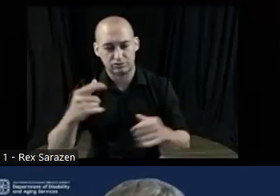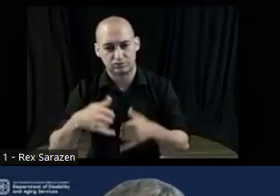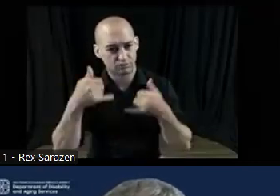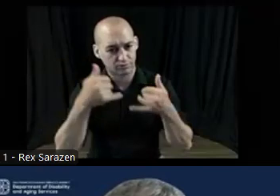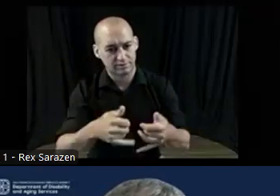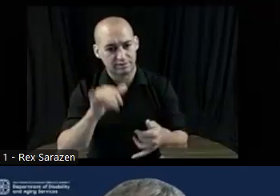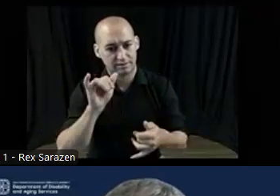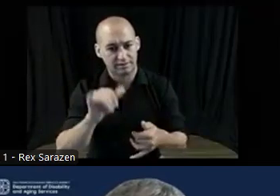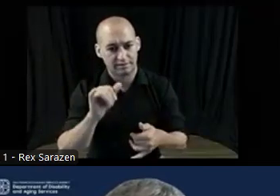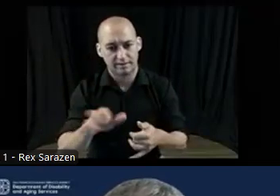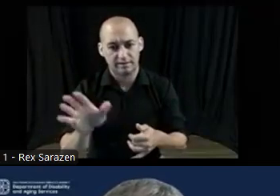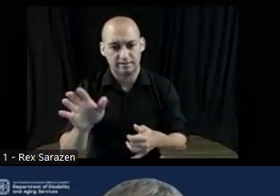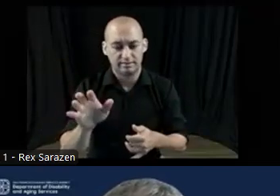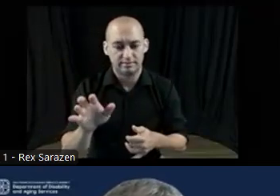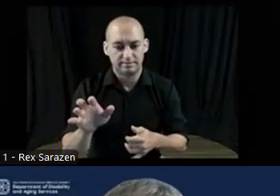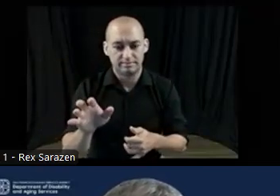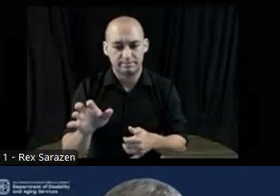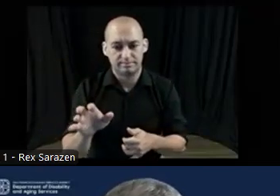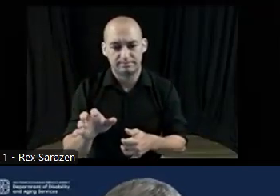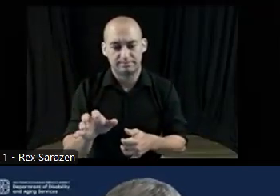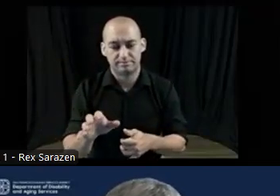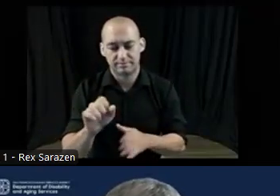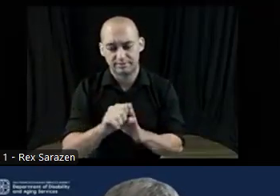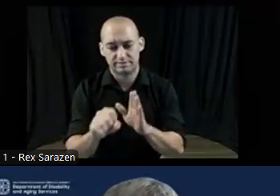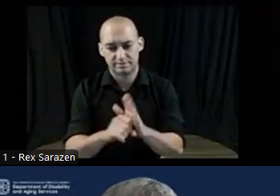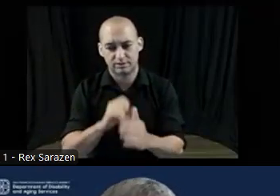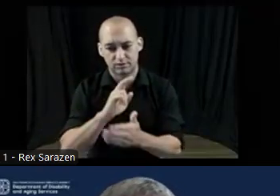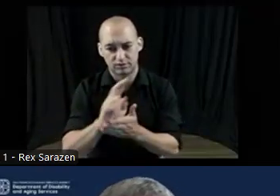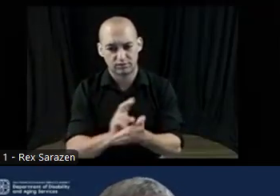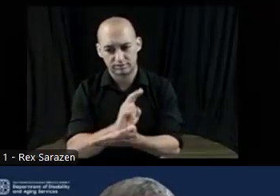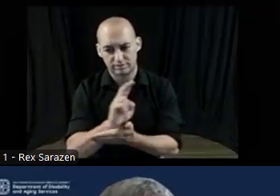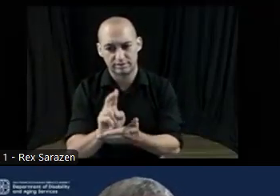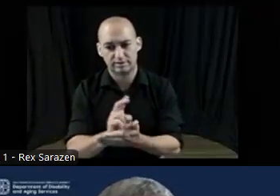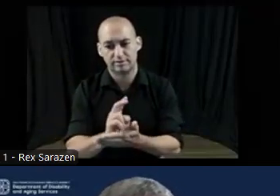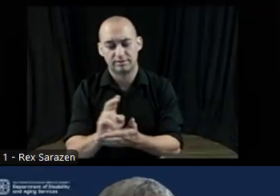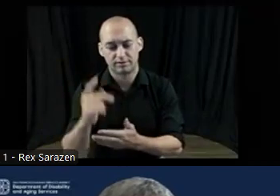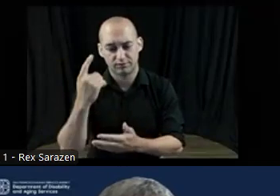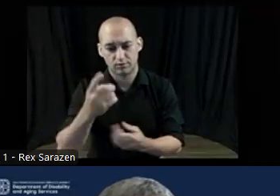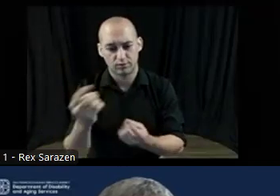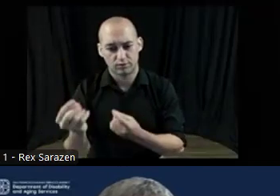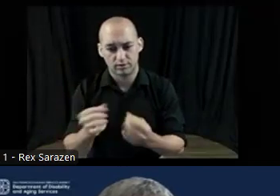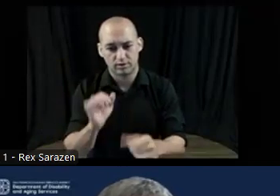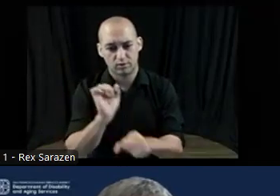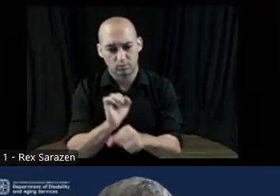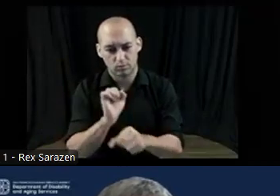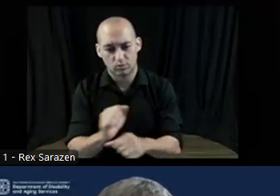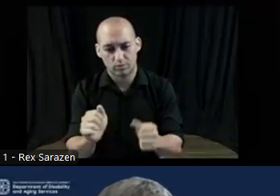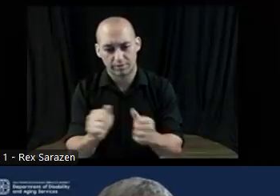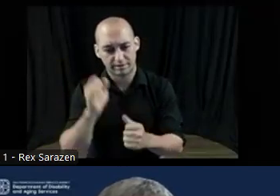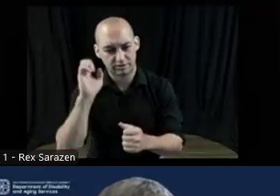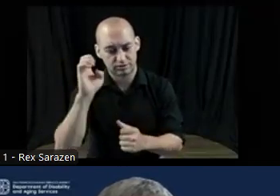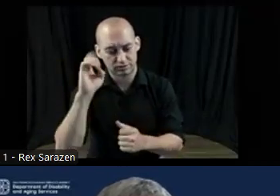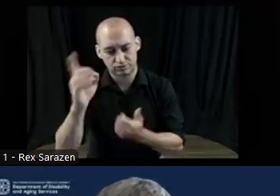went to the California State University East Bay for doing work with educational